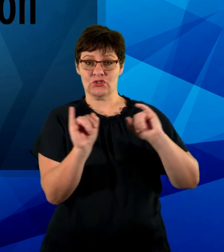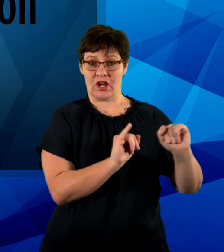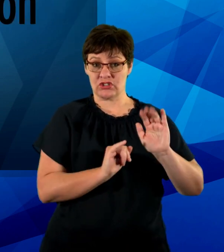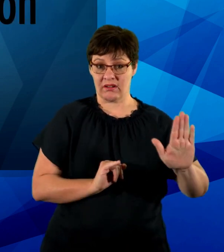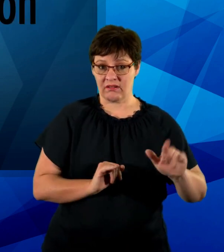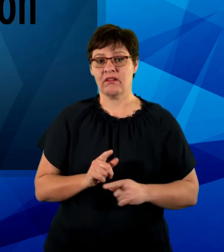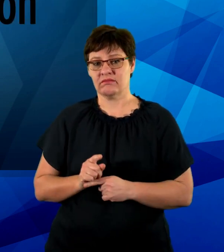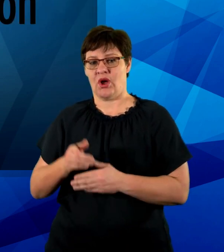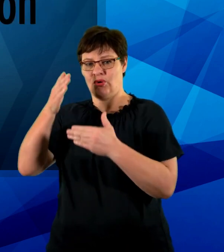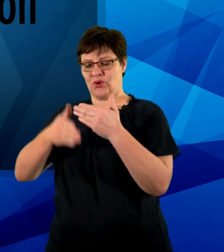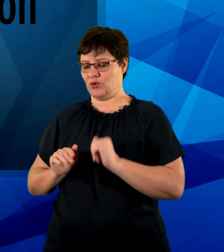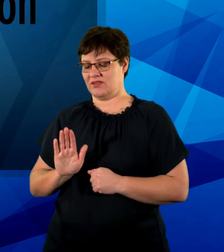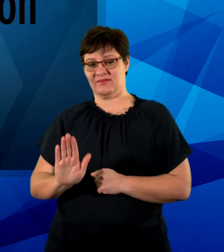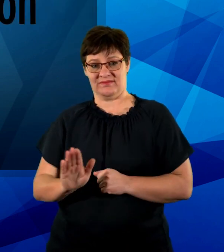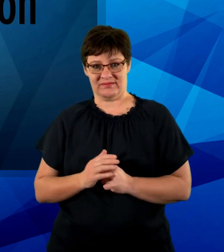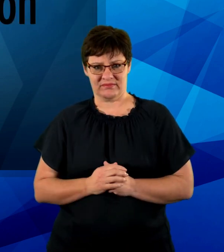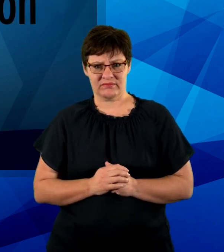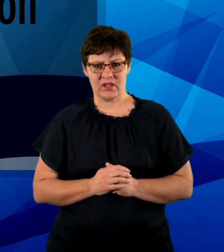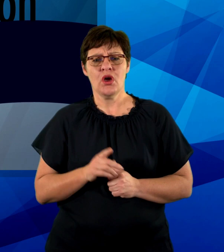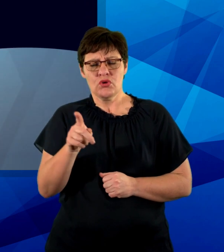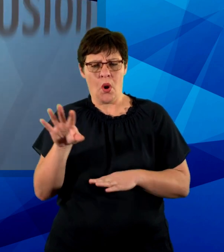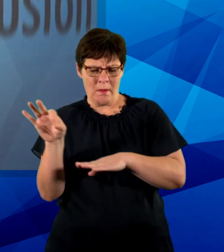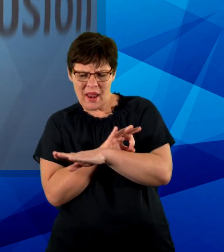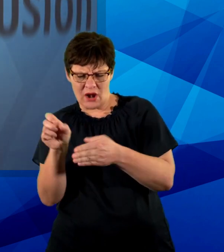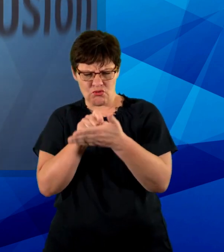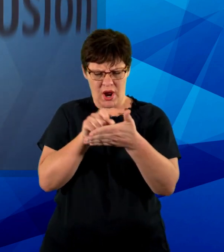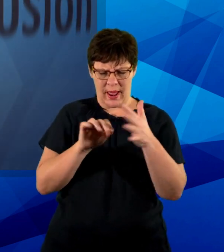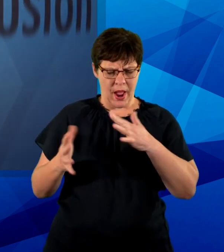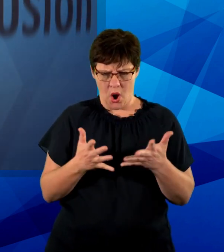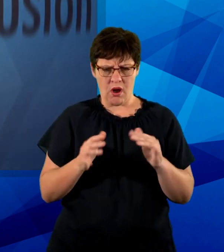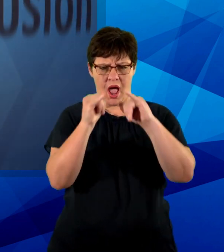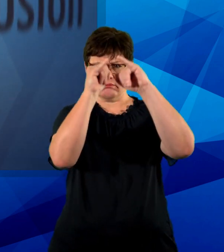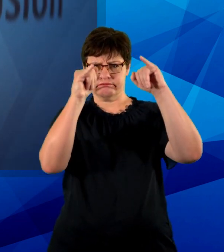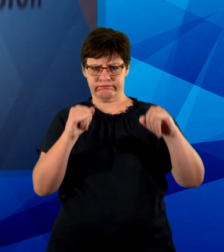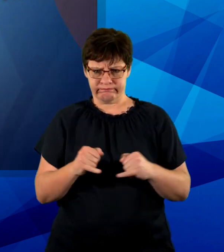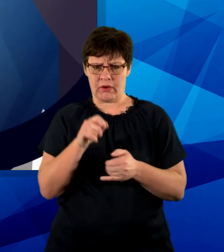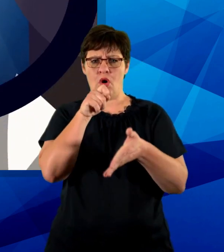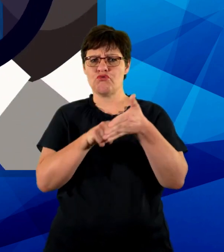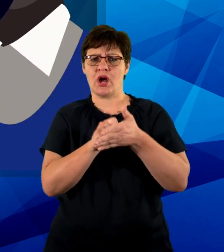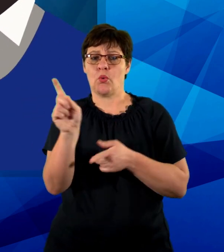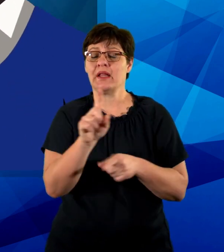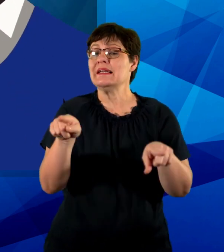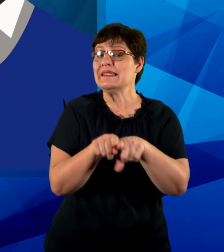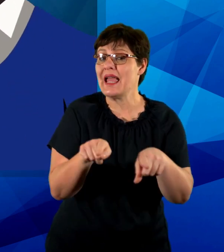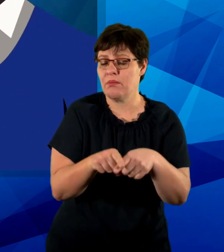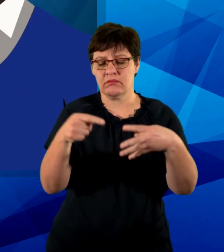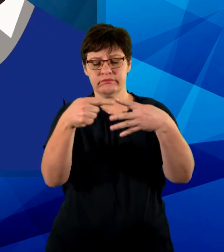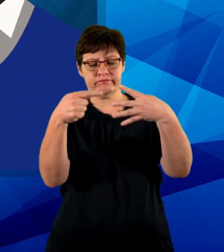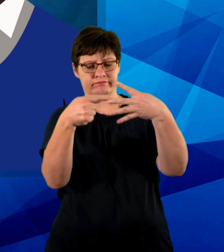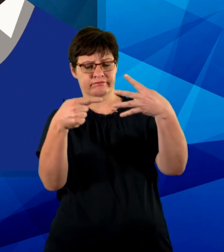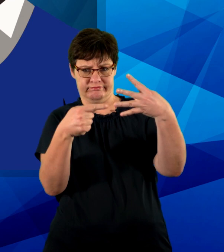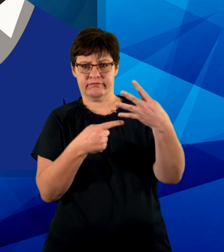conclusion. After planning your writing, you should have an outline of your text, as well as the main points of discussion.